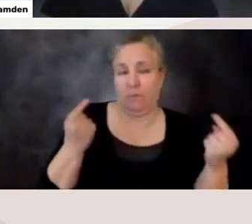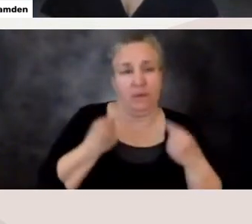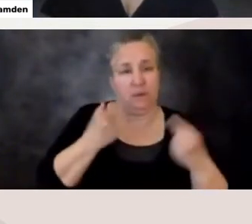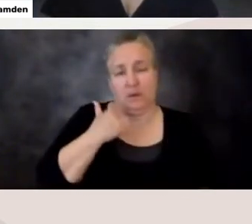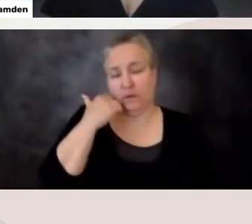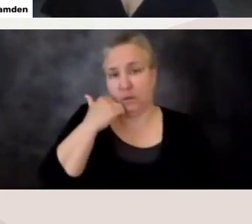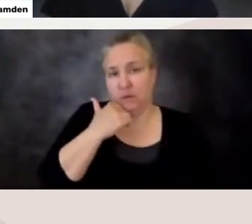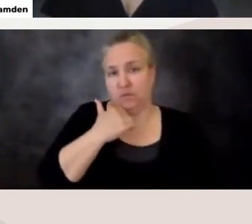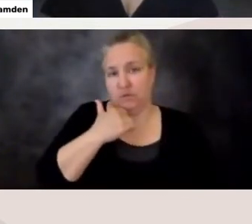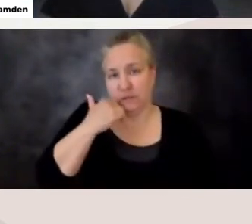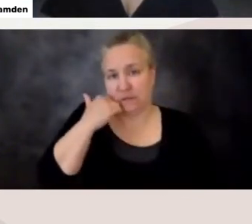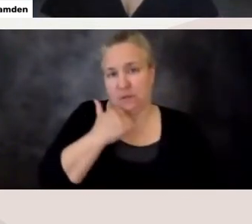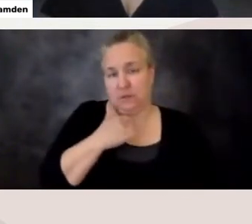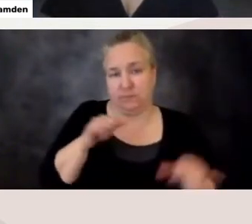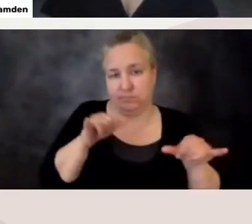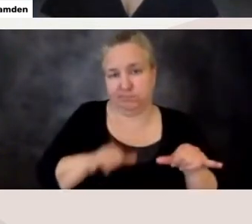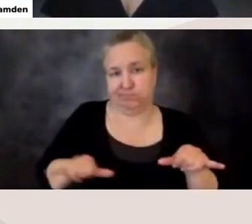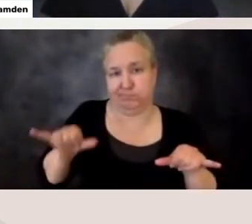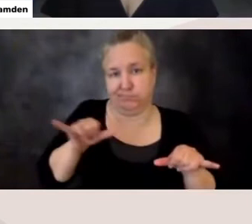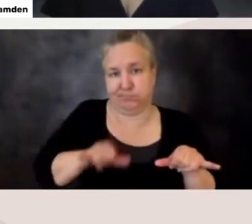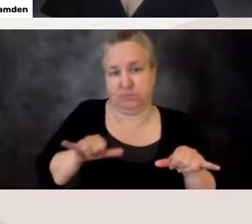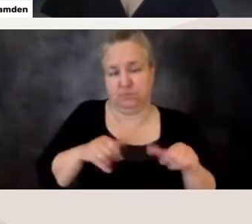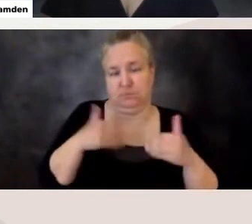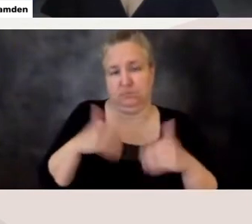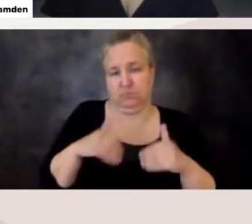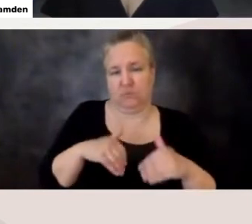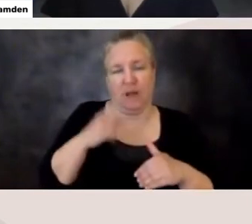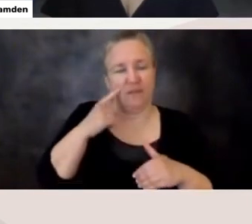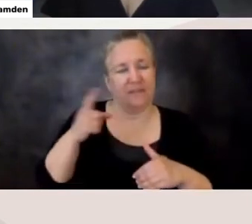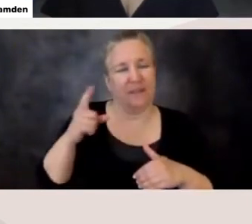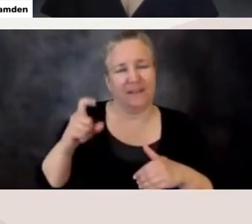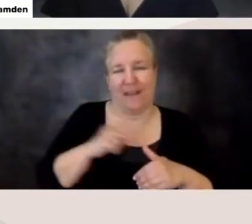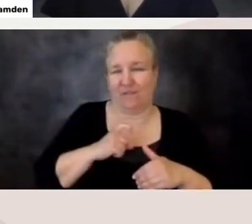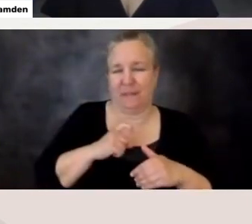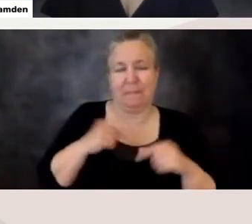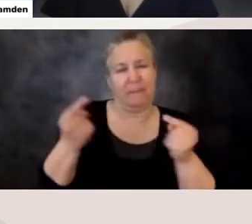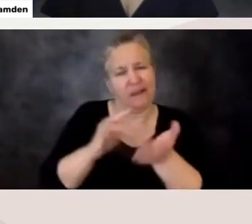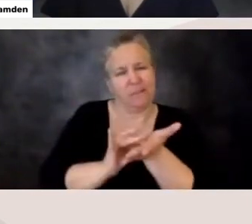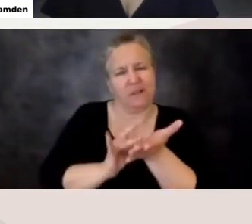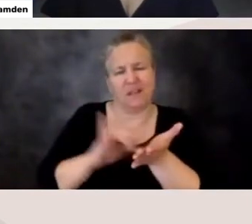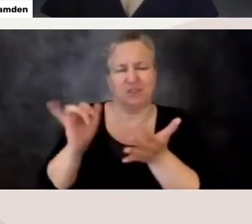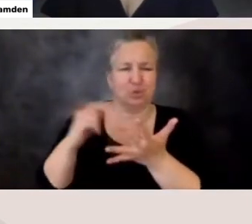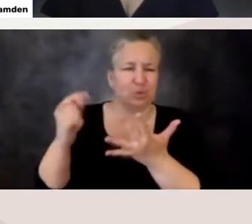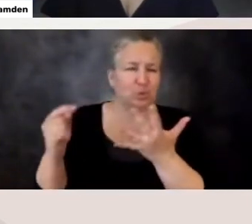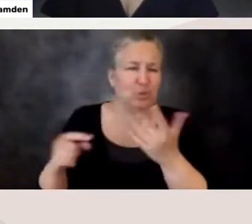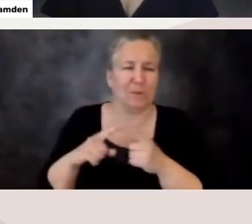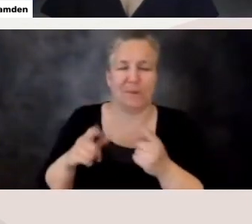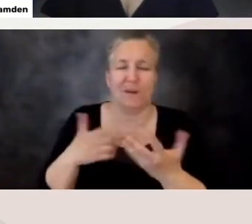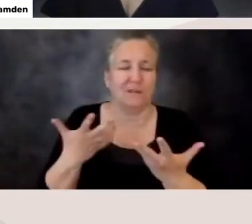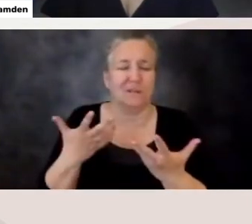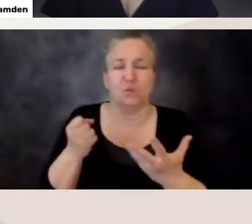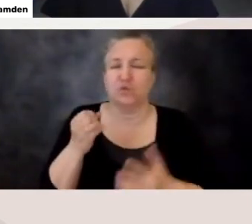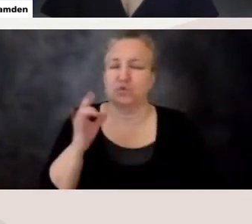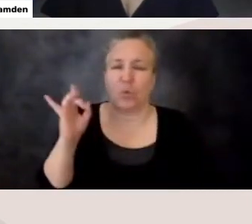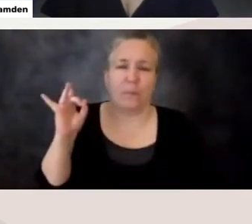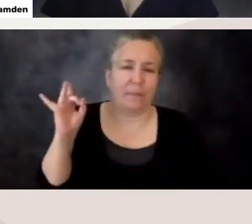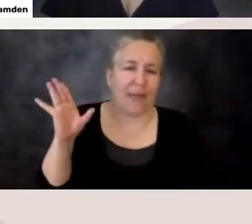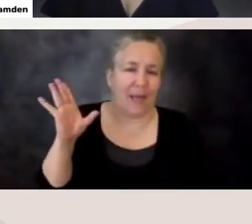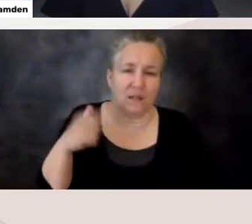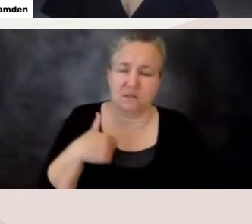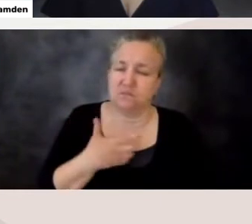day. And I think they had given me pain meds and things like that, but it was just so bad